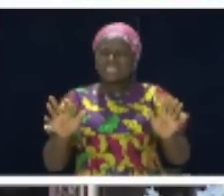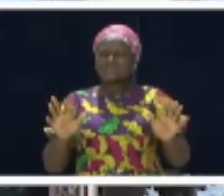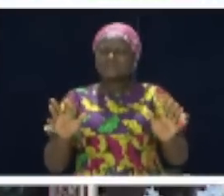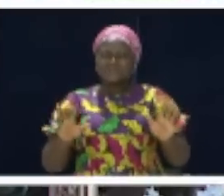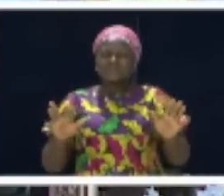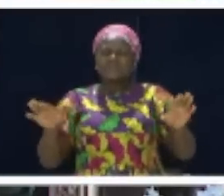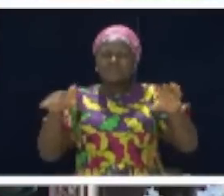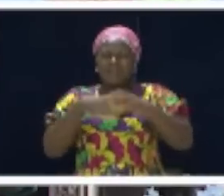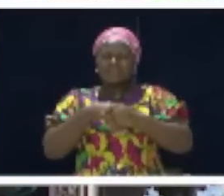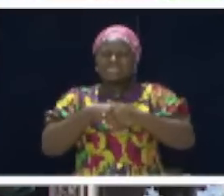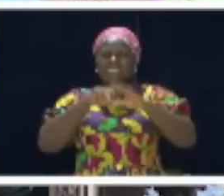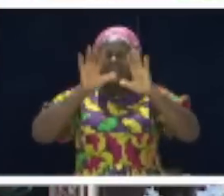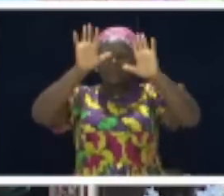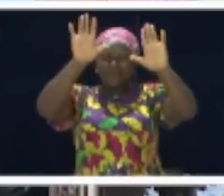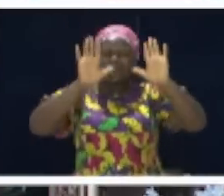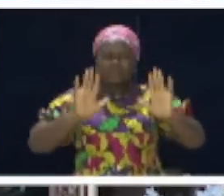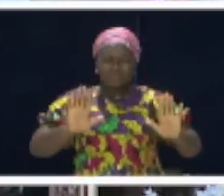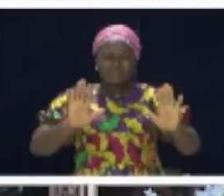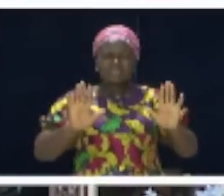marital miracles,